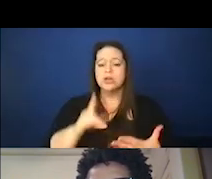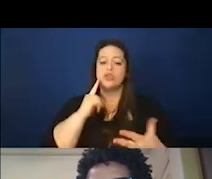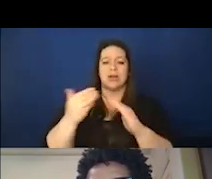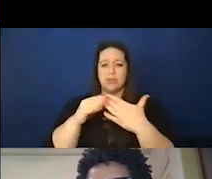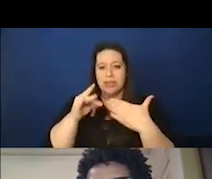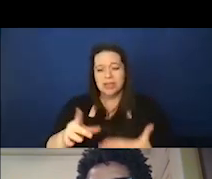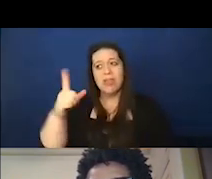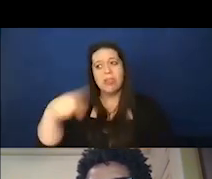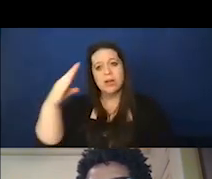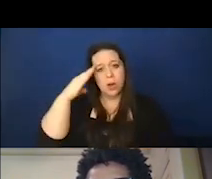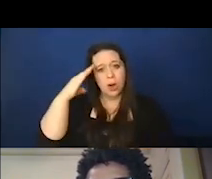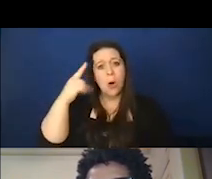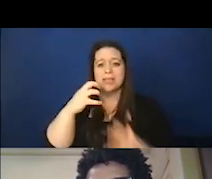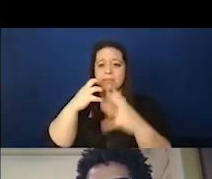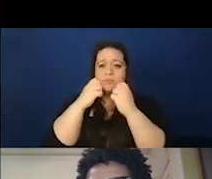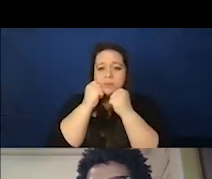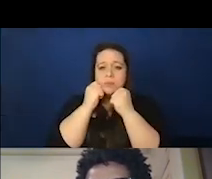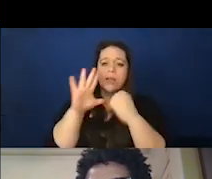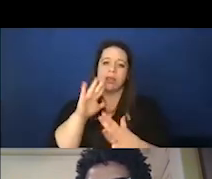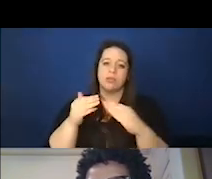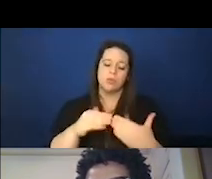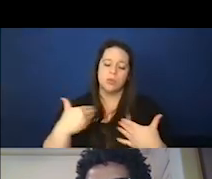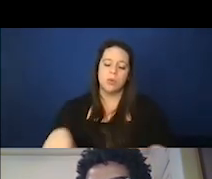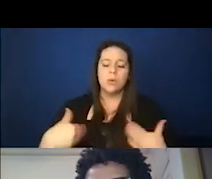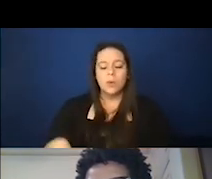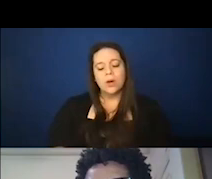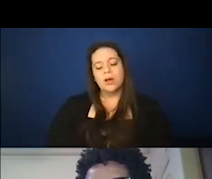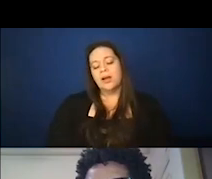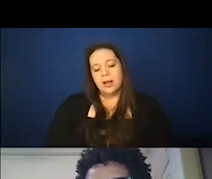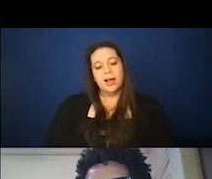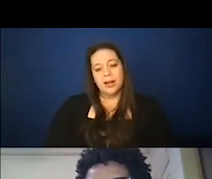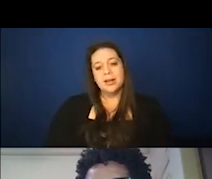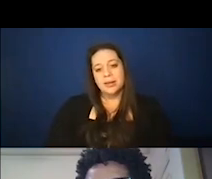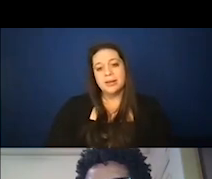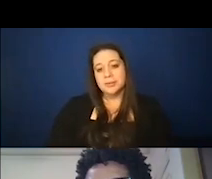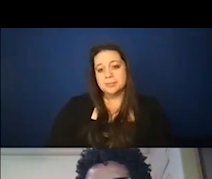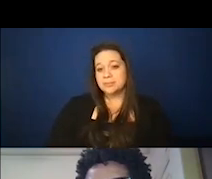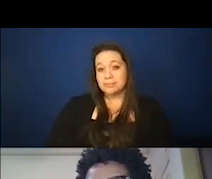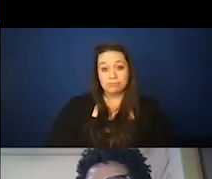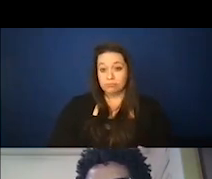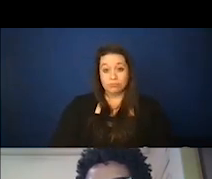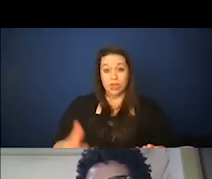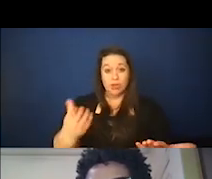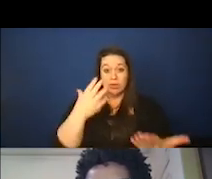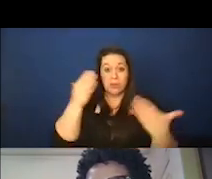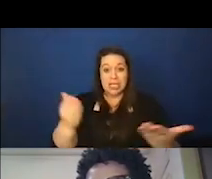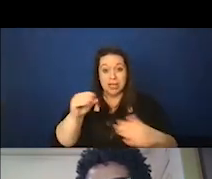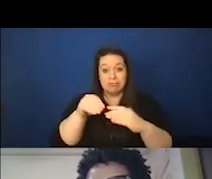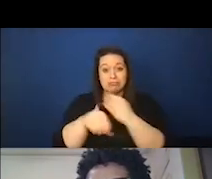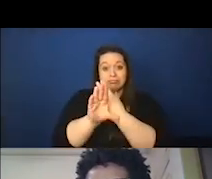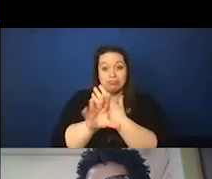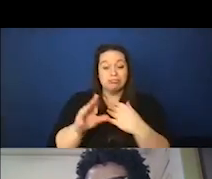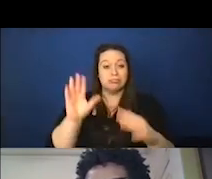leaders. They know because they care deeply about the community. So we are the reason why we're doing this webinar is to answer the